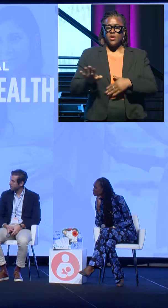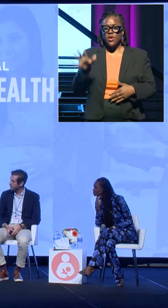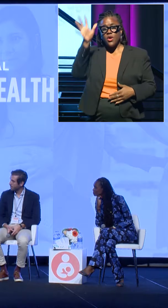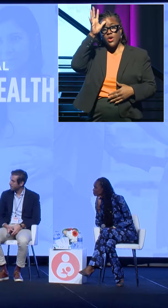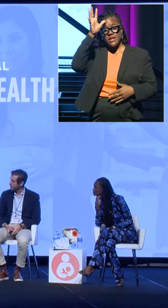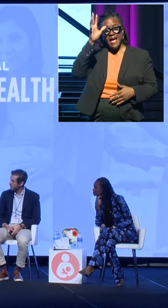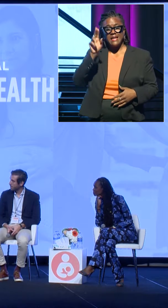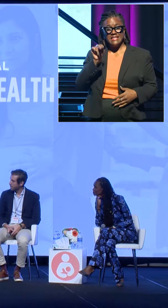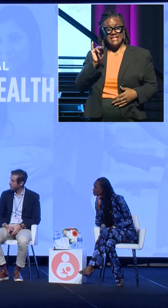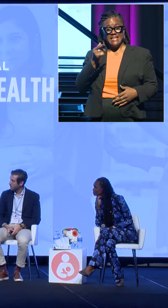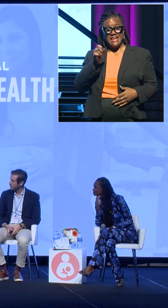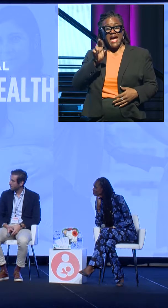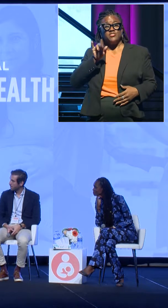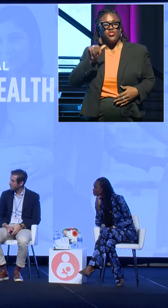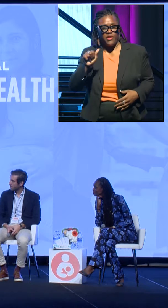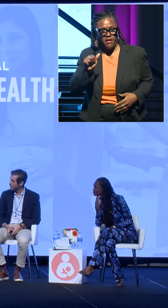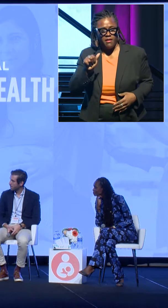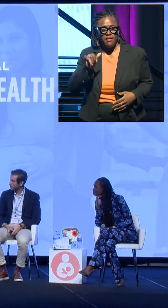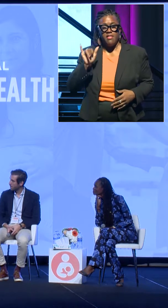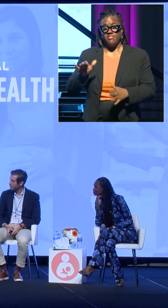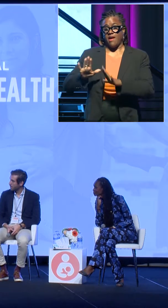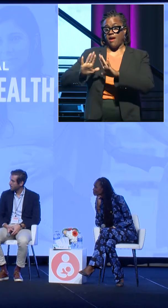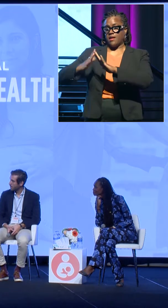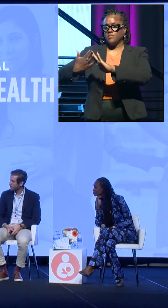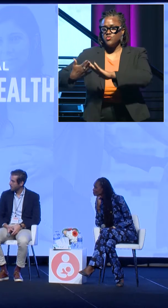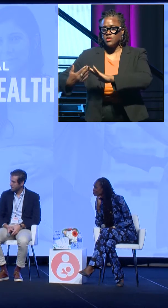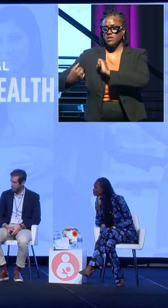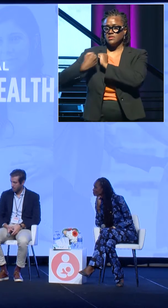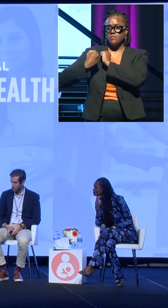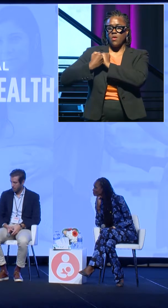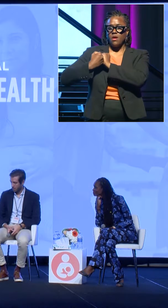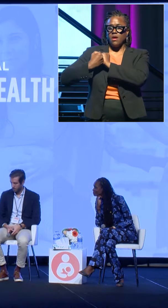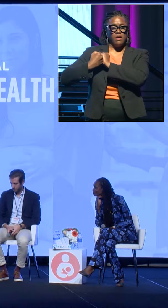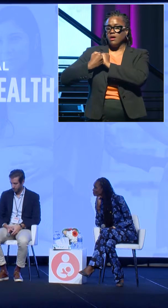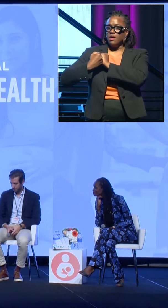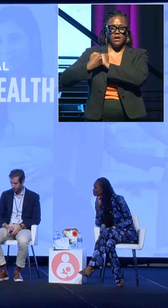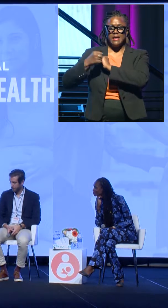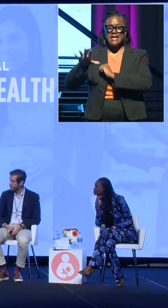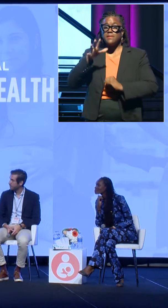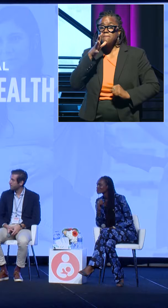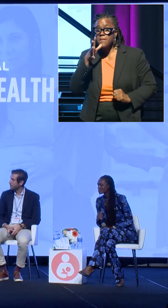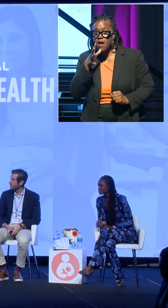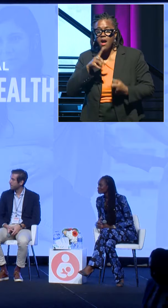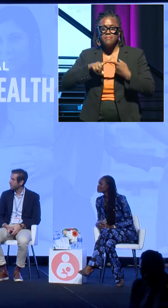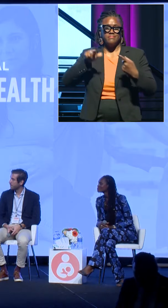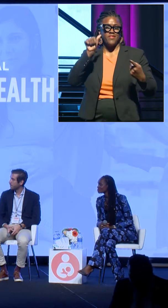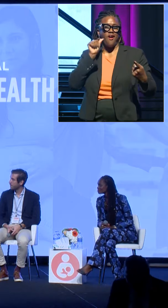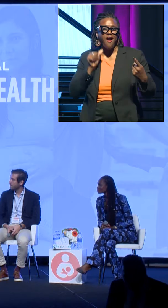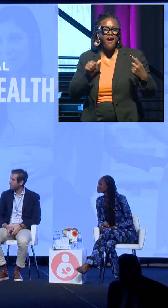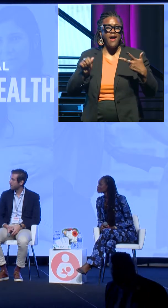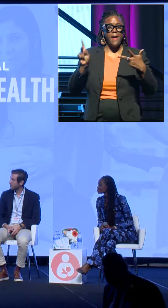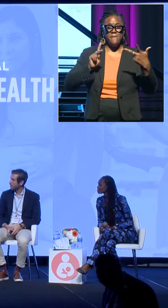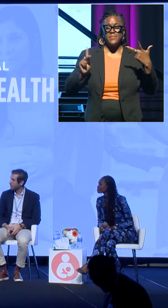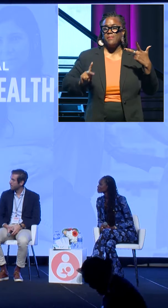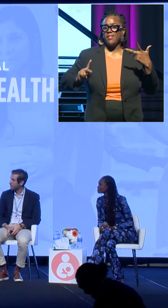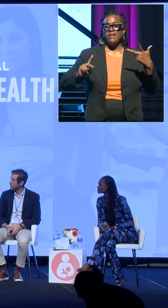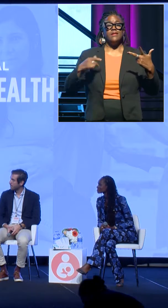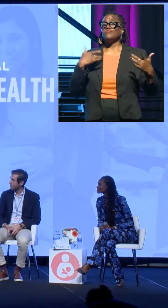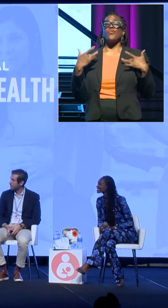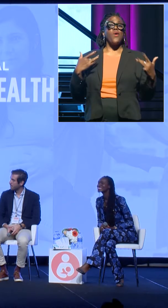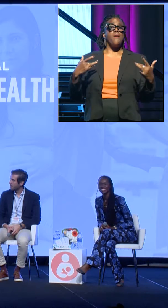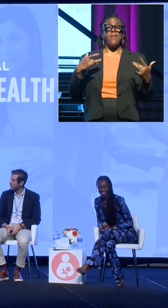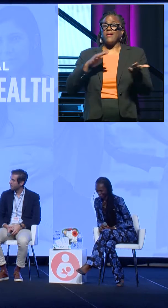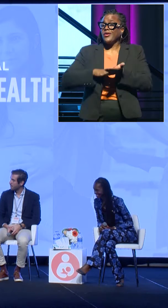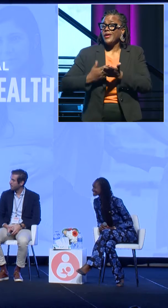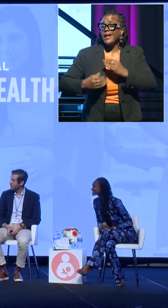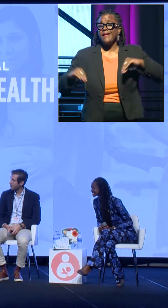is Nigerian. And so that community, that support, I had his mom, aunts, people coming. I didn't have to worry about cooking